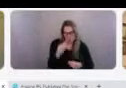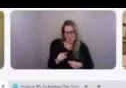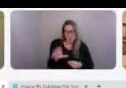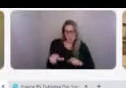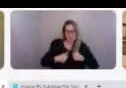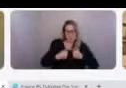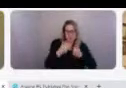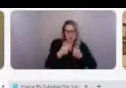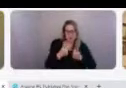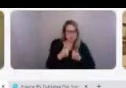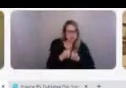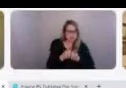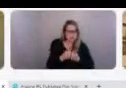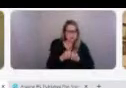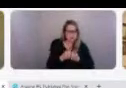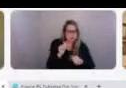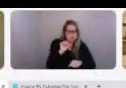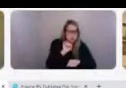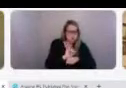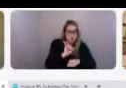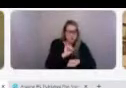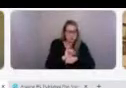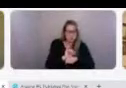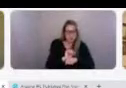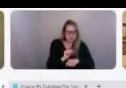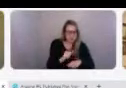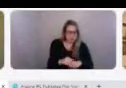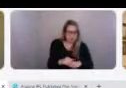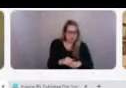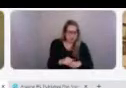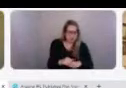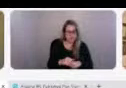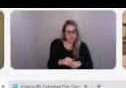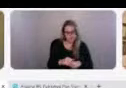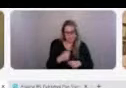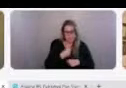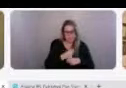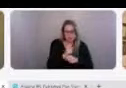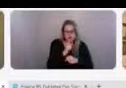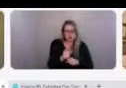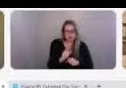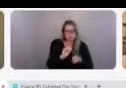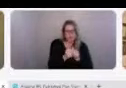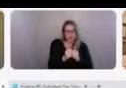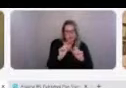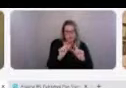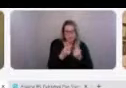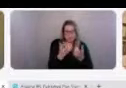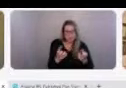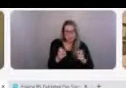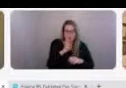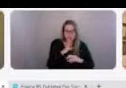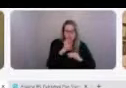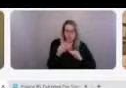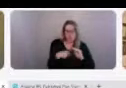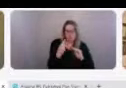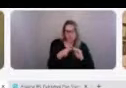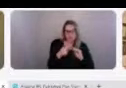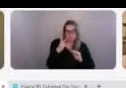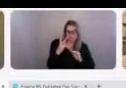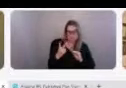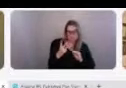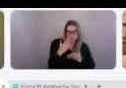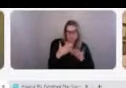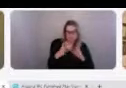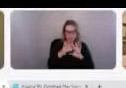live in the sort of working-class suburbs to to make sure that we're in competitive districts and uh i do want to talk about and i've seen some